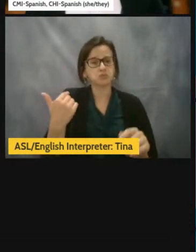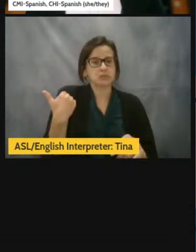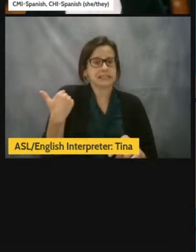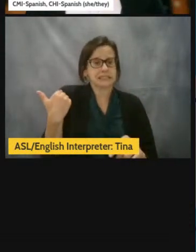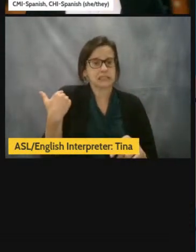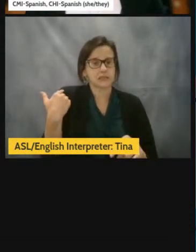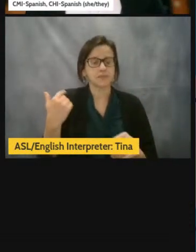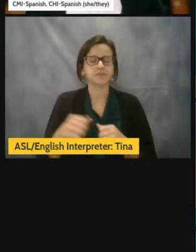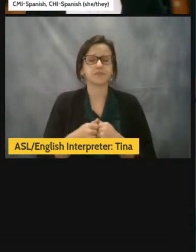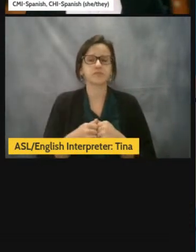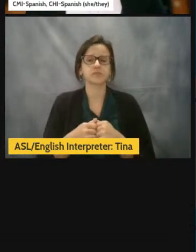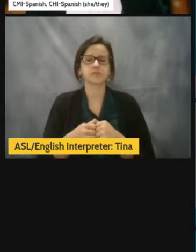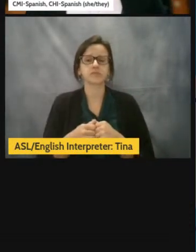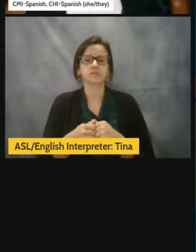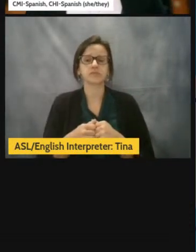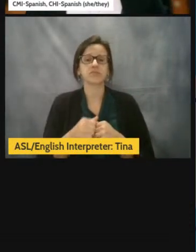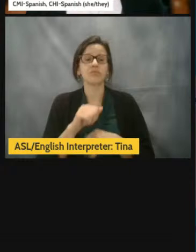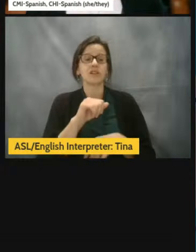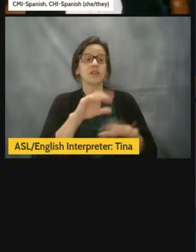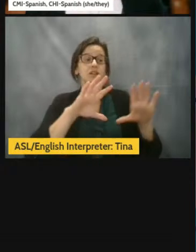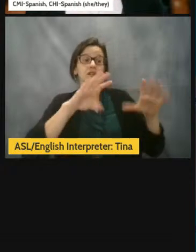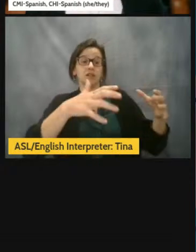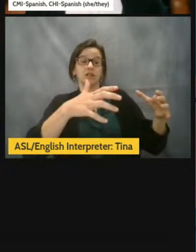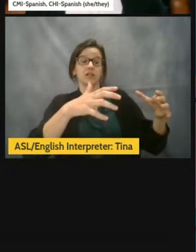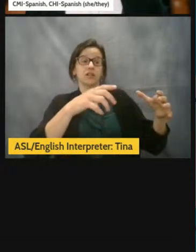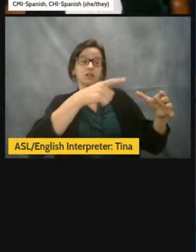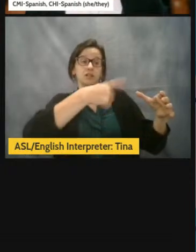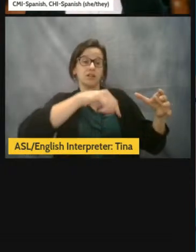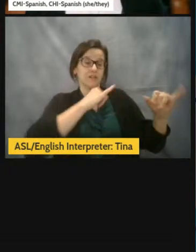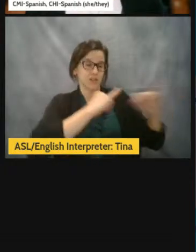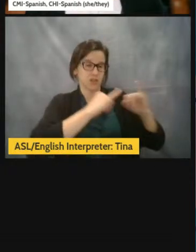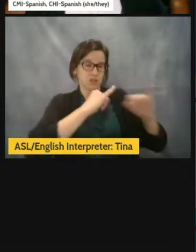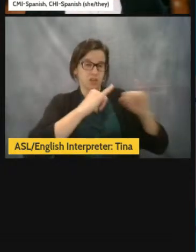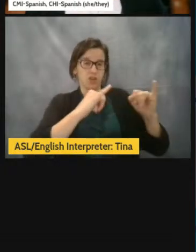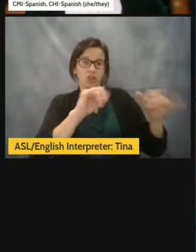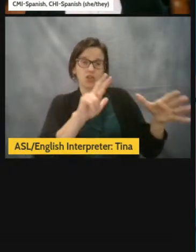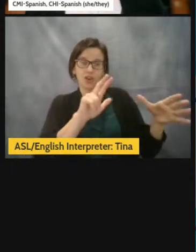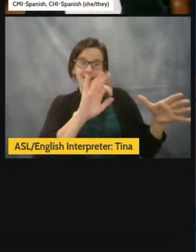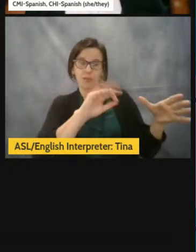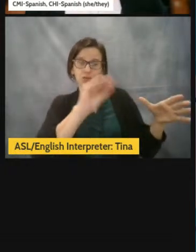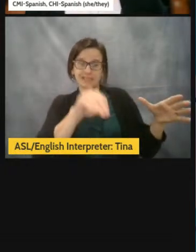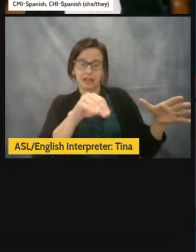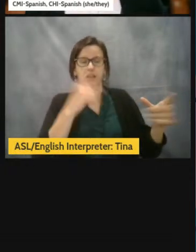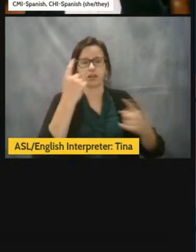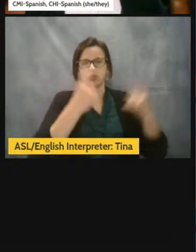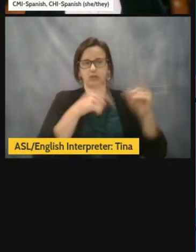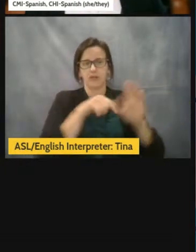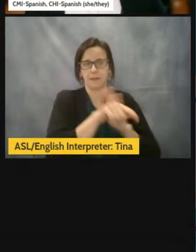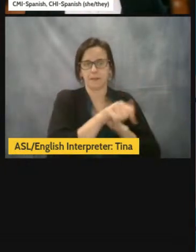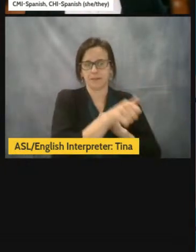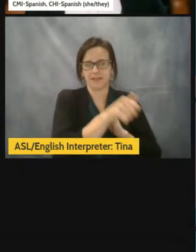39% of LGBTQ youth that were surveyed seriously considered suicide in the previous year.